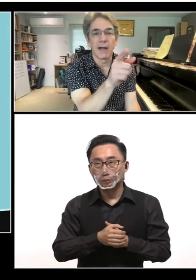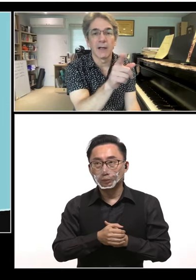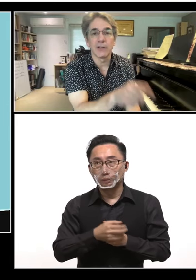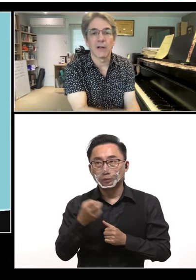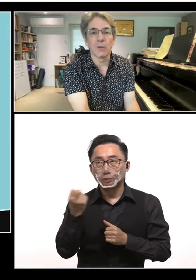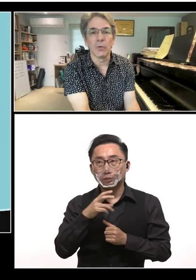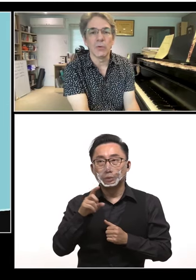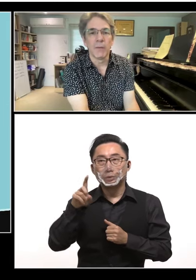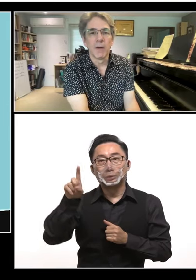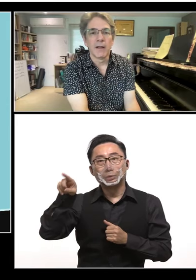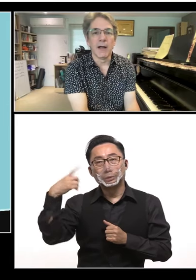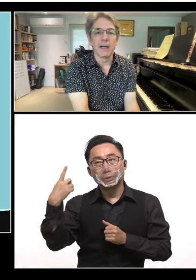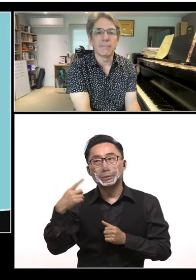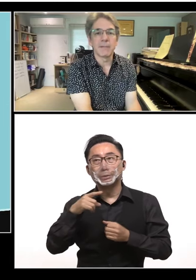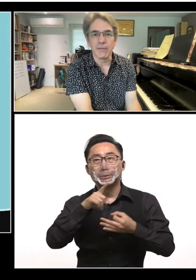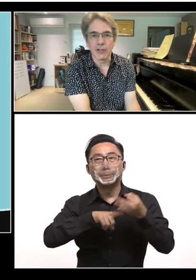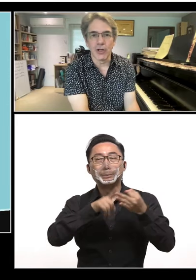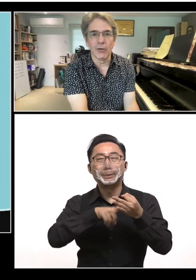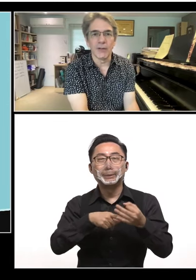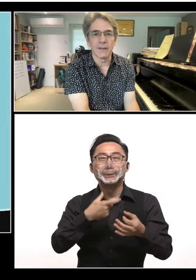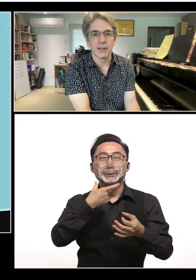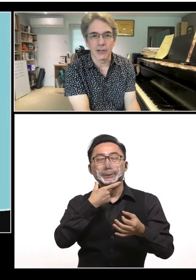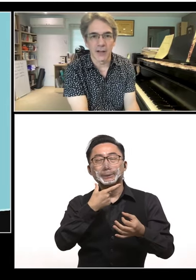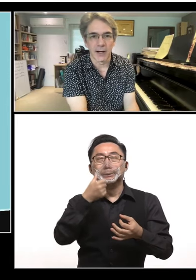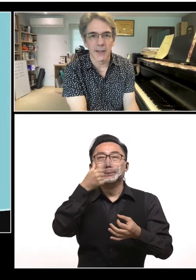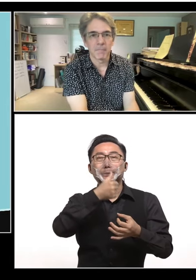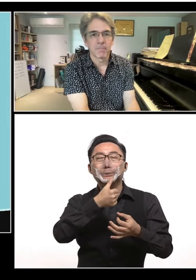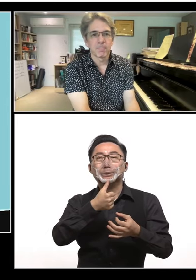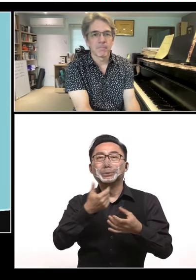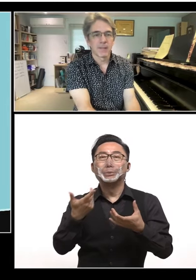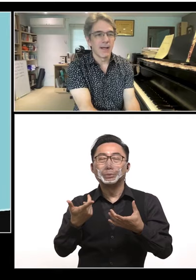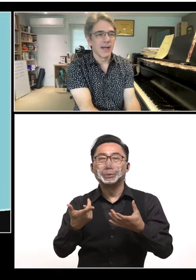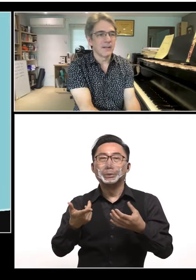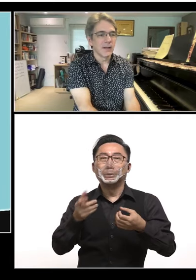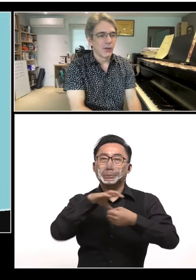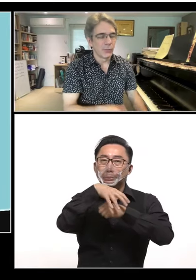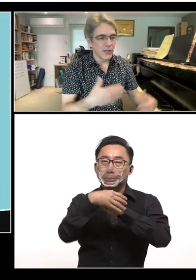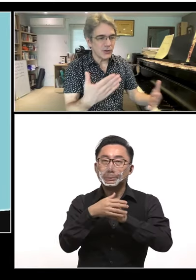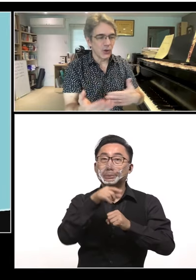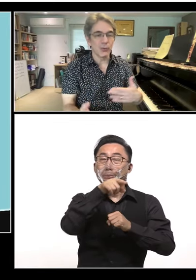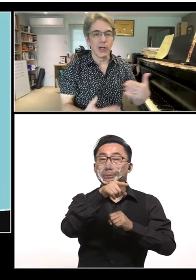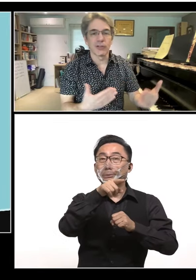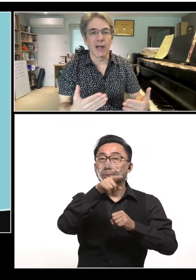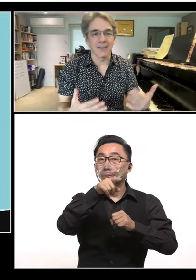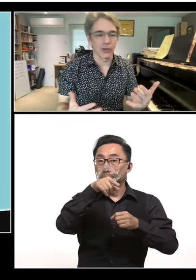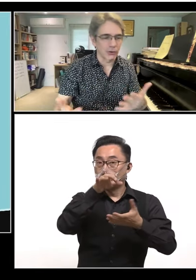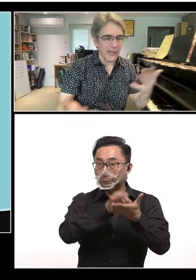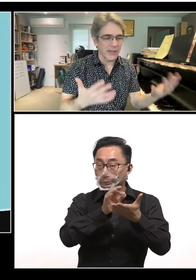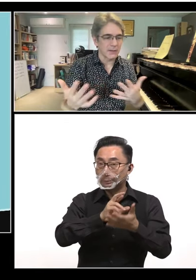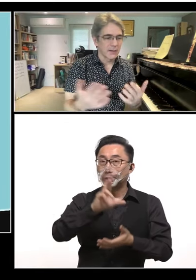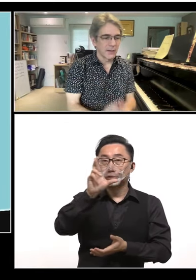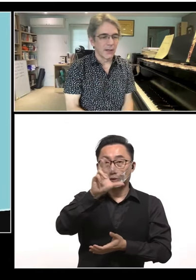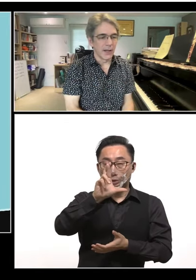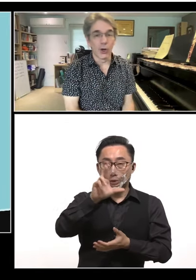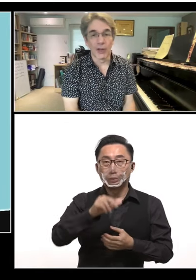Xiao Ao Jianghu, a TV show that's in Shanghai. And through these shows, we also got to